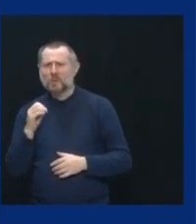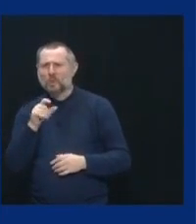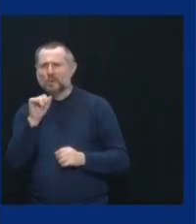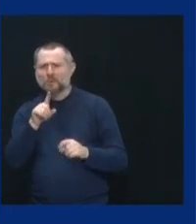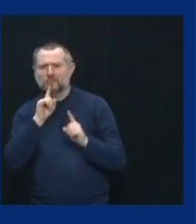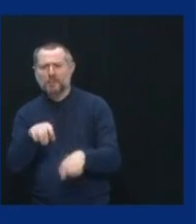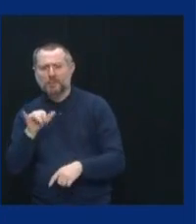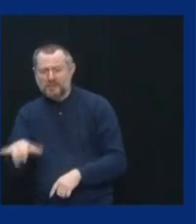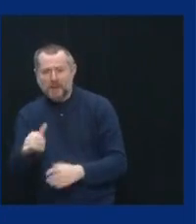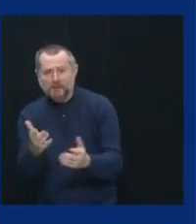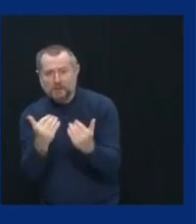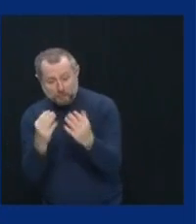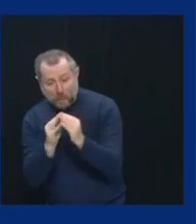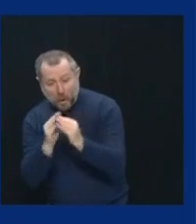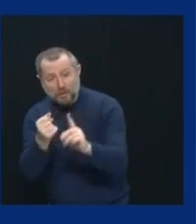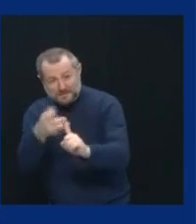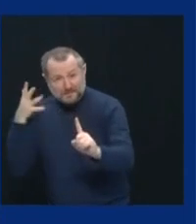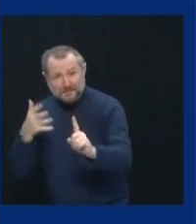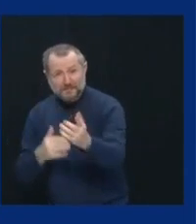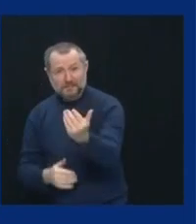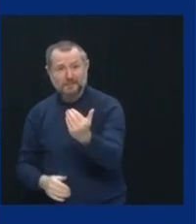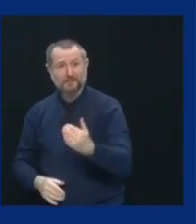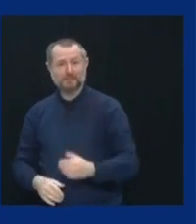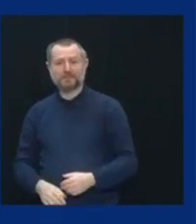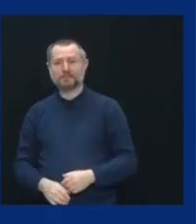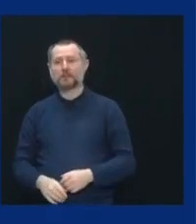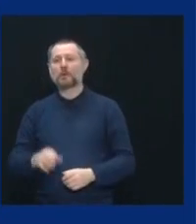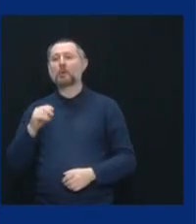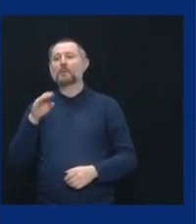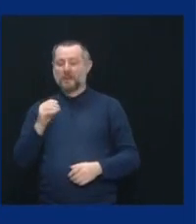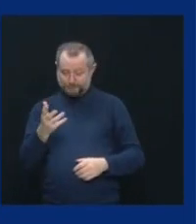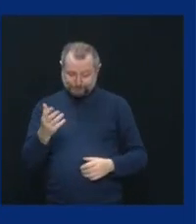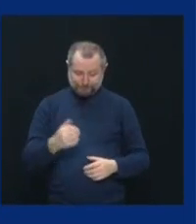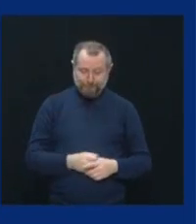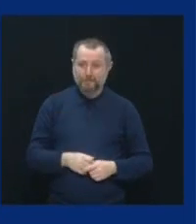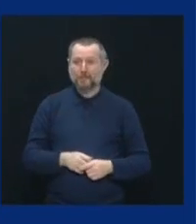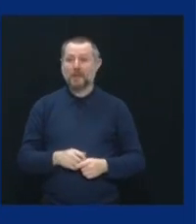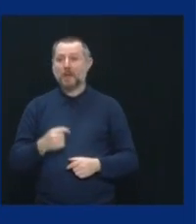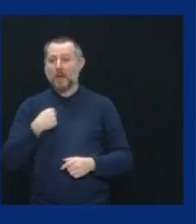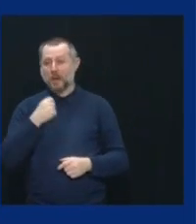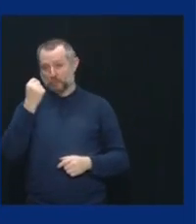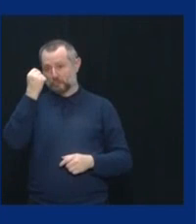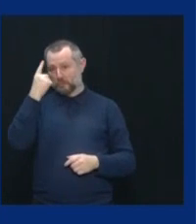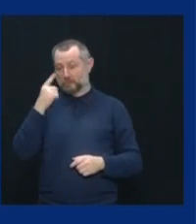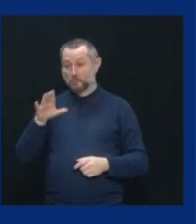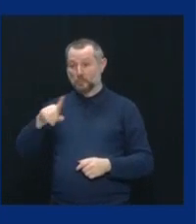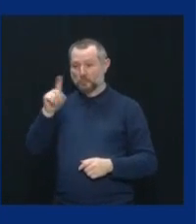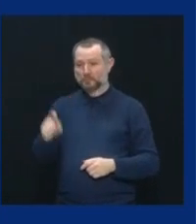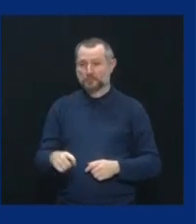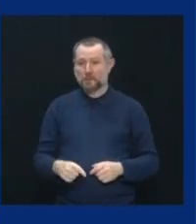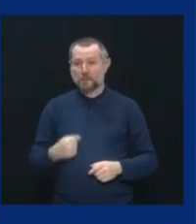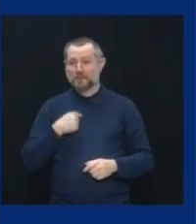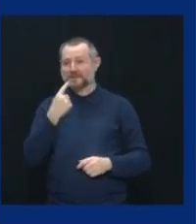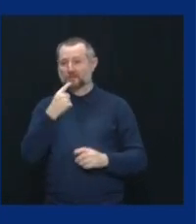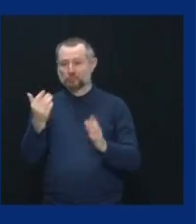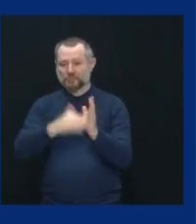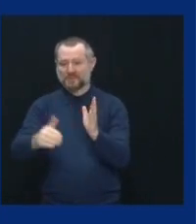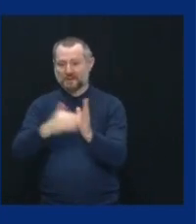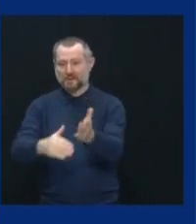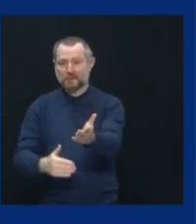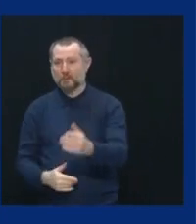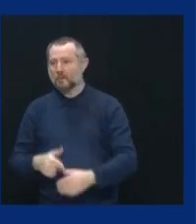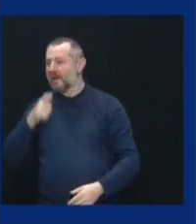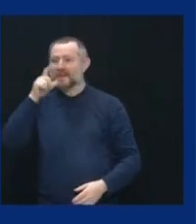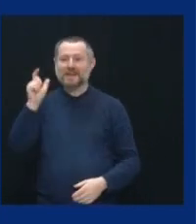that a little bit more, given what I just said? Yeah, I understand your question. You said repeatedly that you don't need